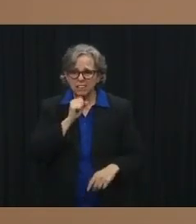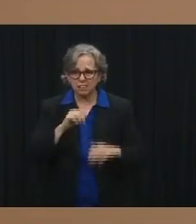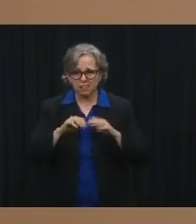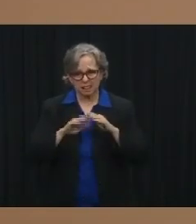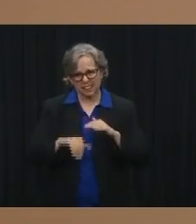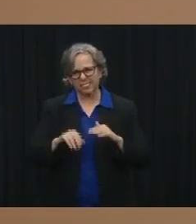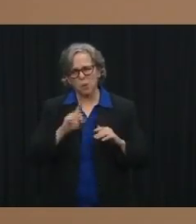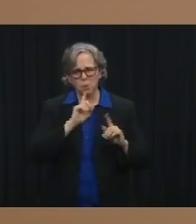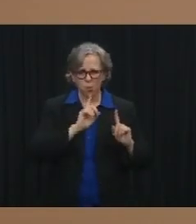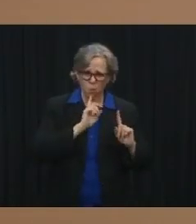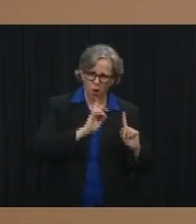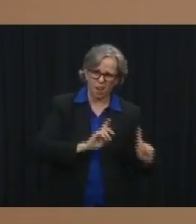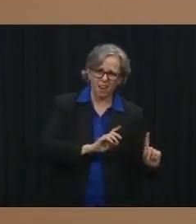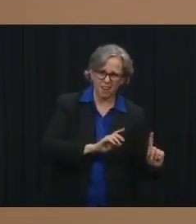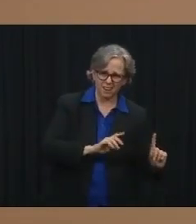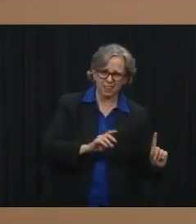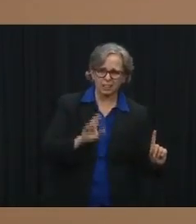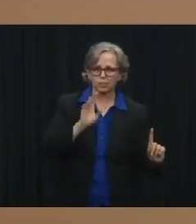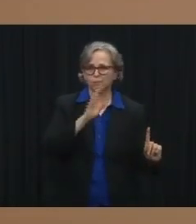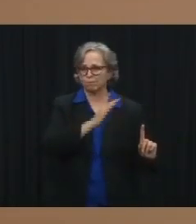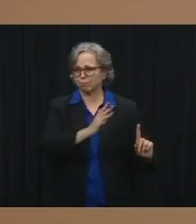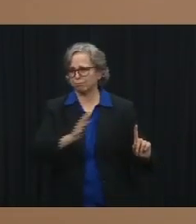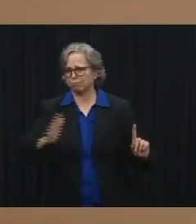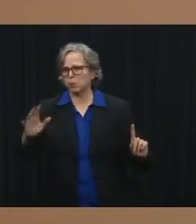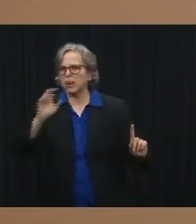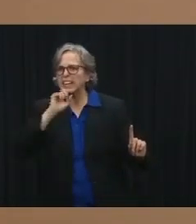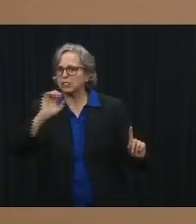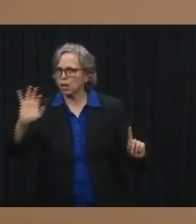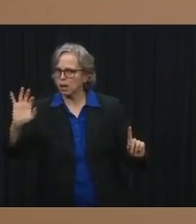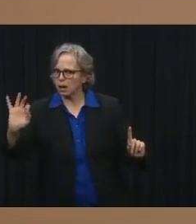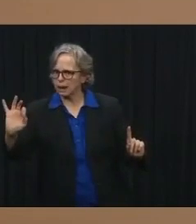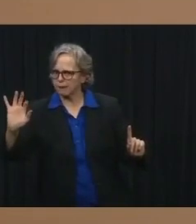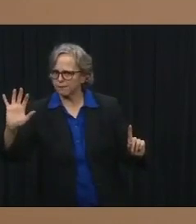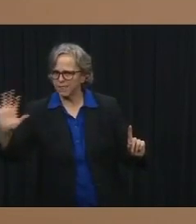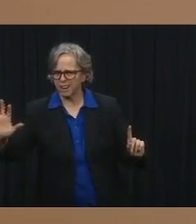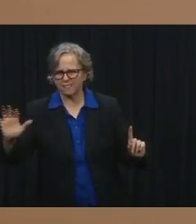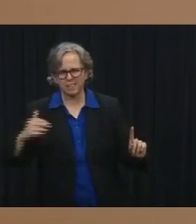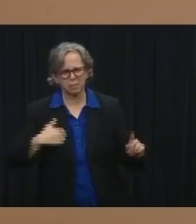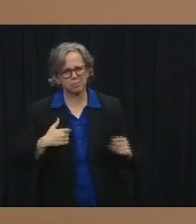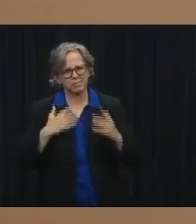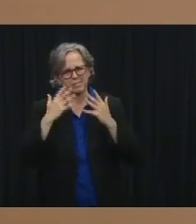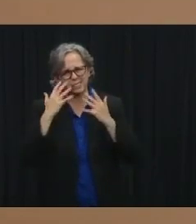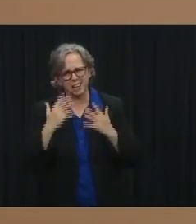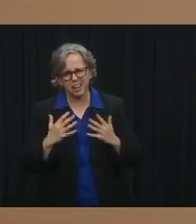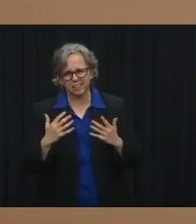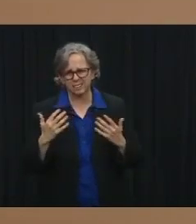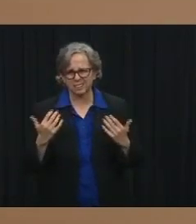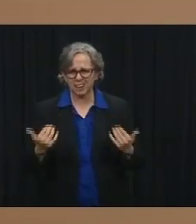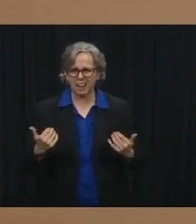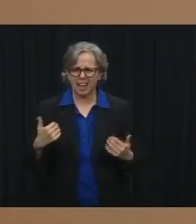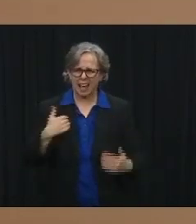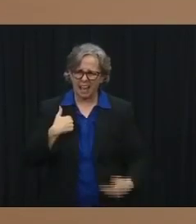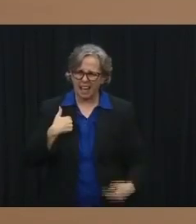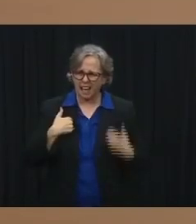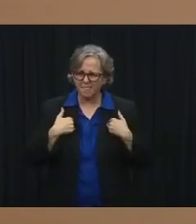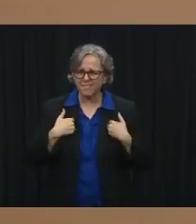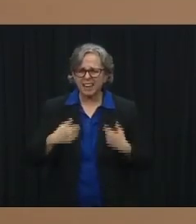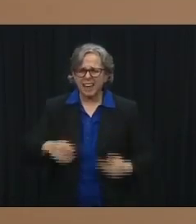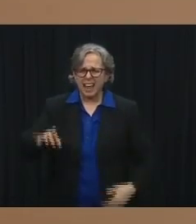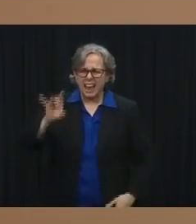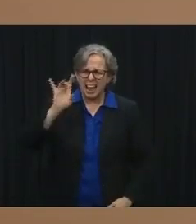to 95 years of age. And I'm very sad to say that we now have 8 deaths in